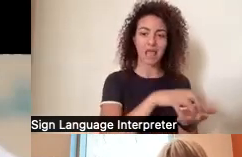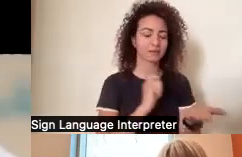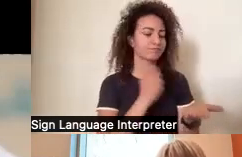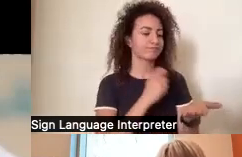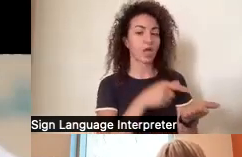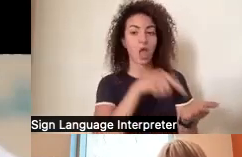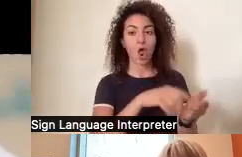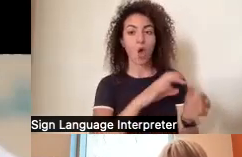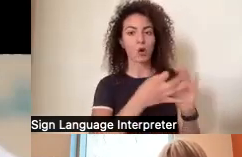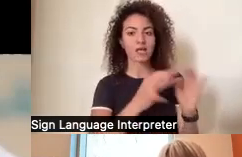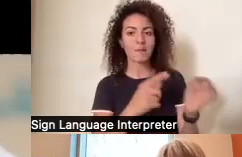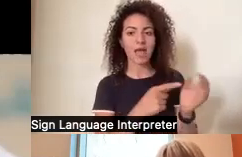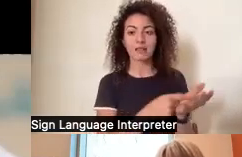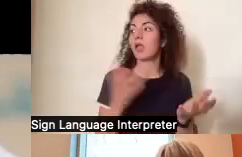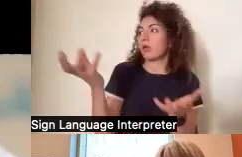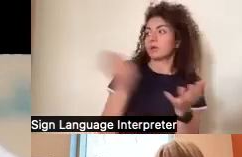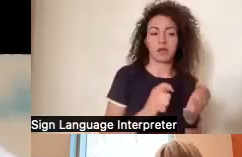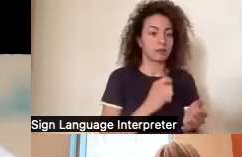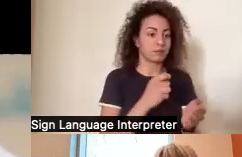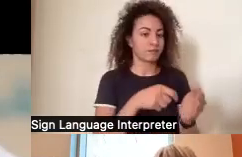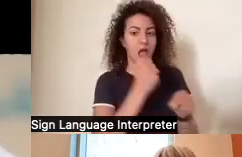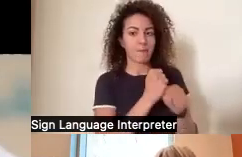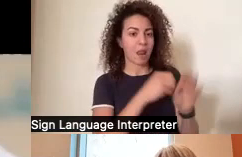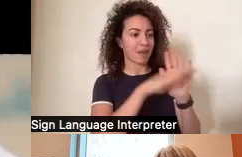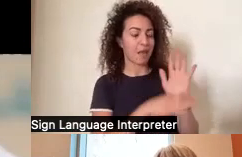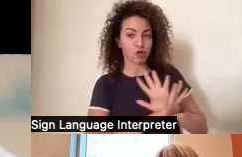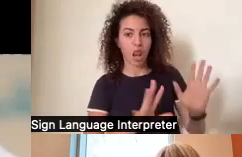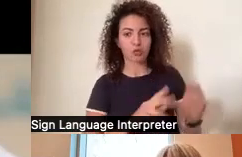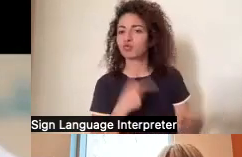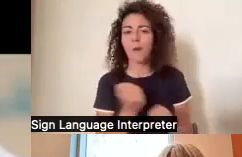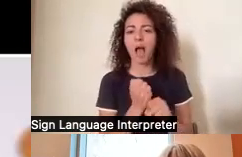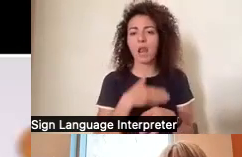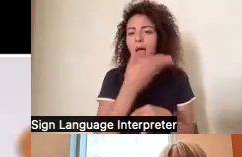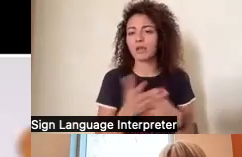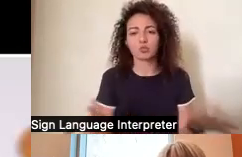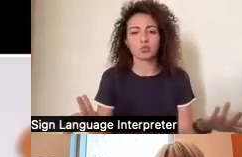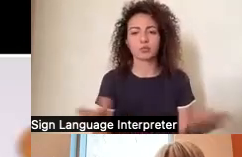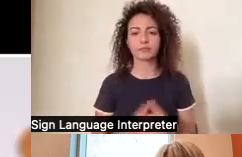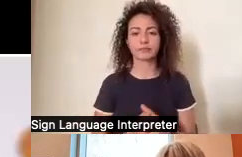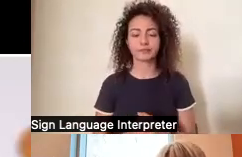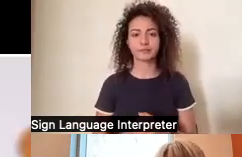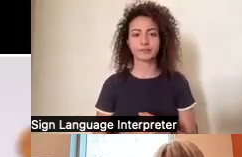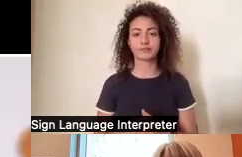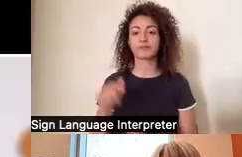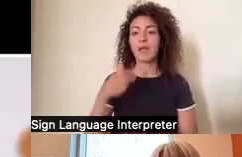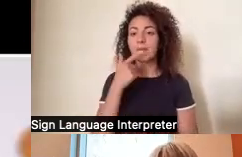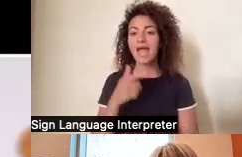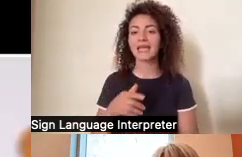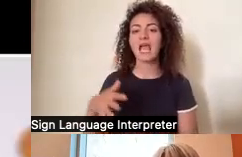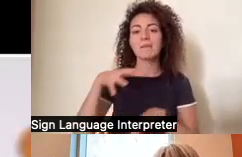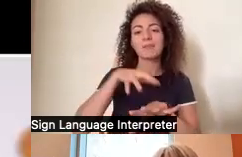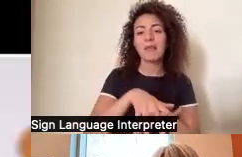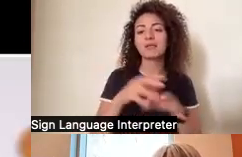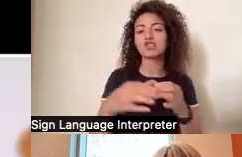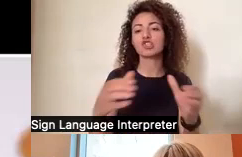once they have left? Next slide, please. And I want to talk about social inclusion. And